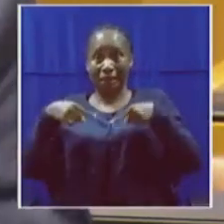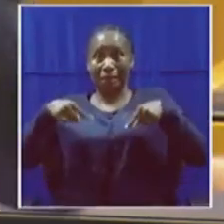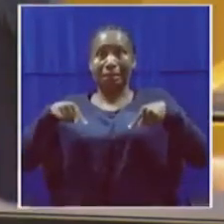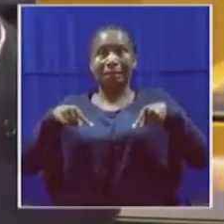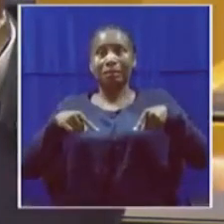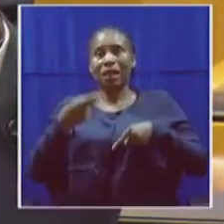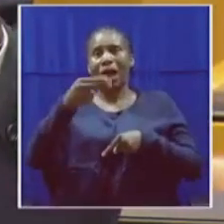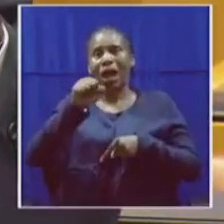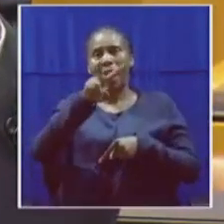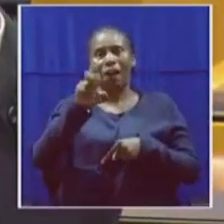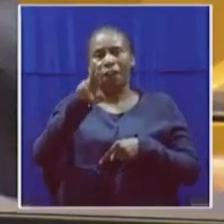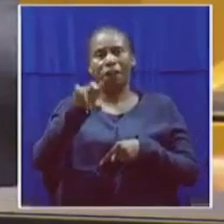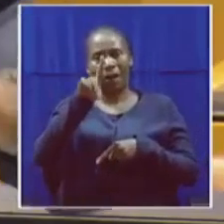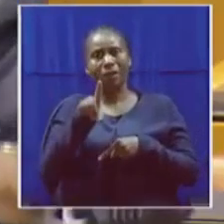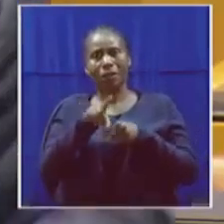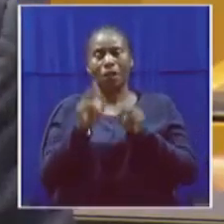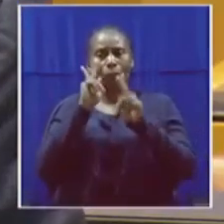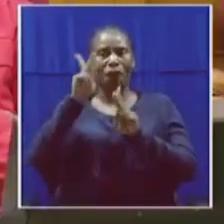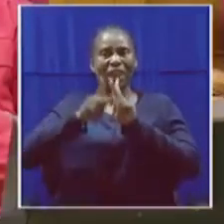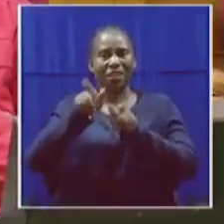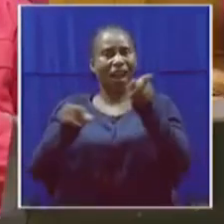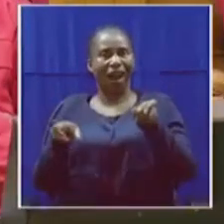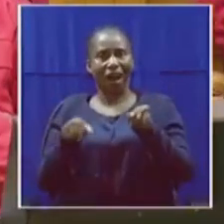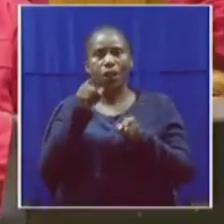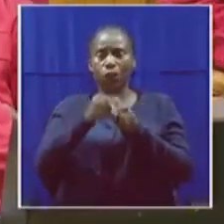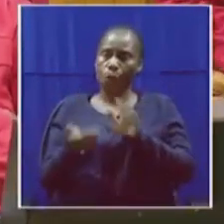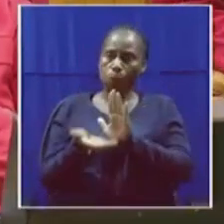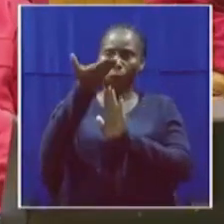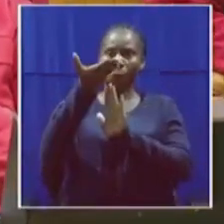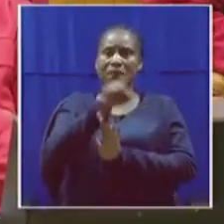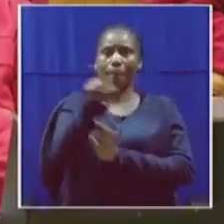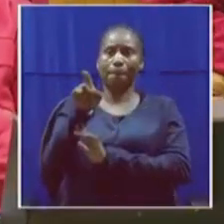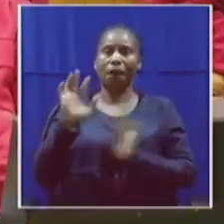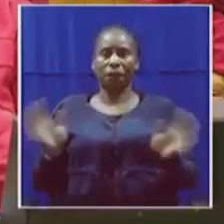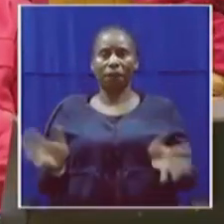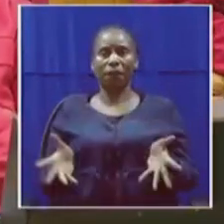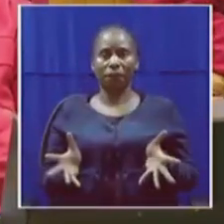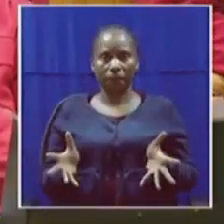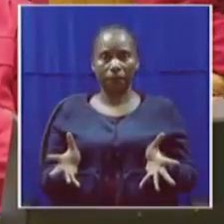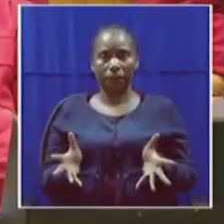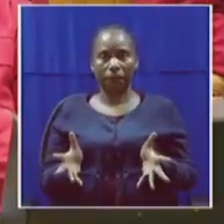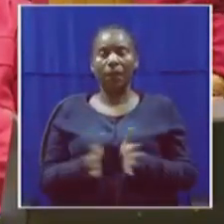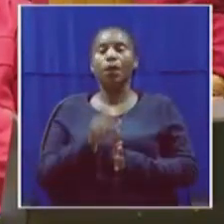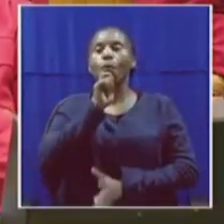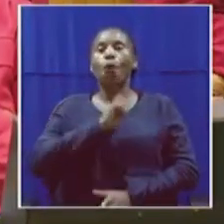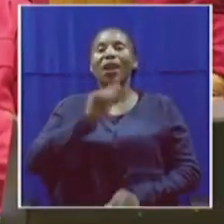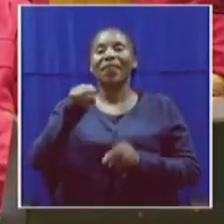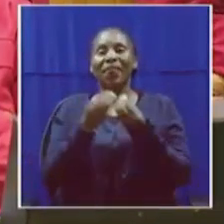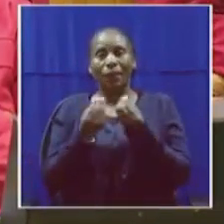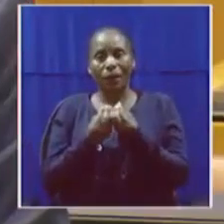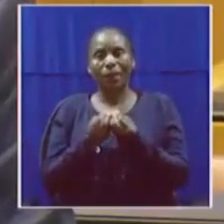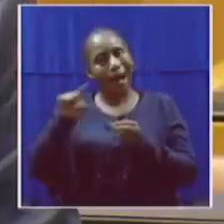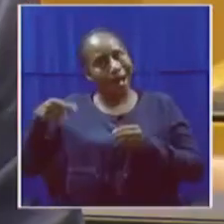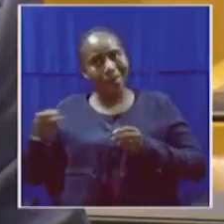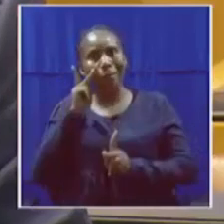you uplift them higher than the others. The fact of the matter is that there were other professors